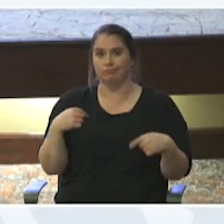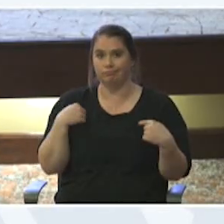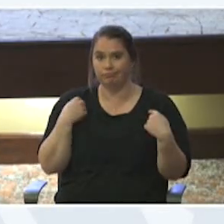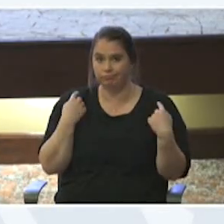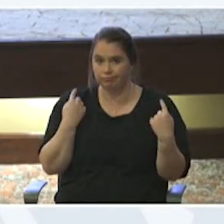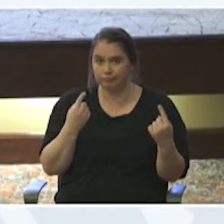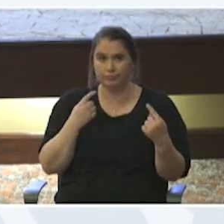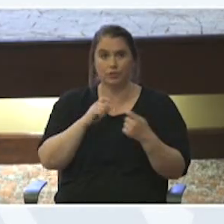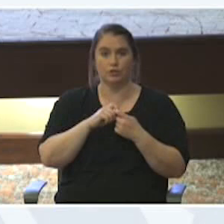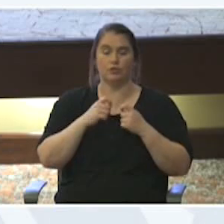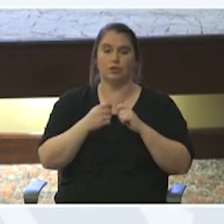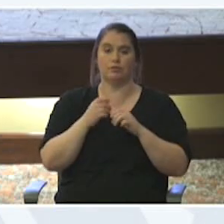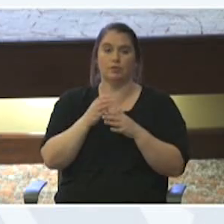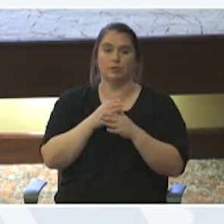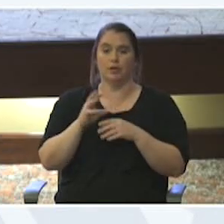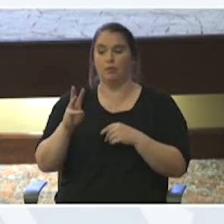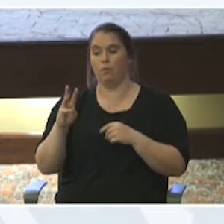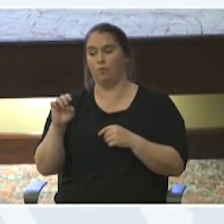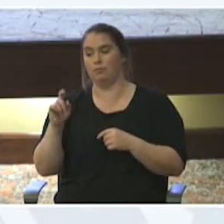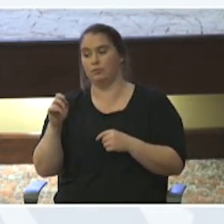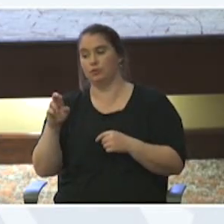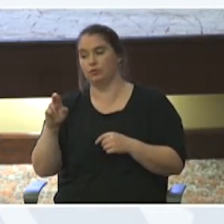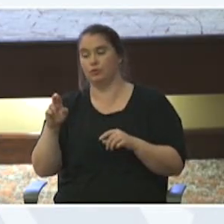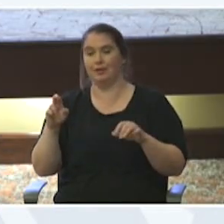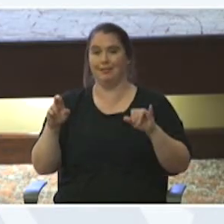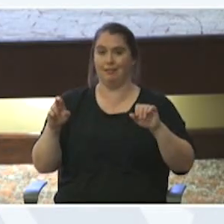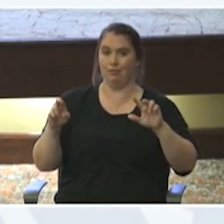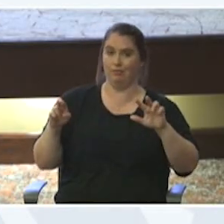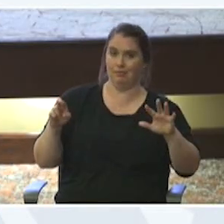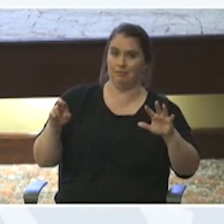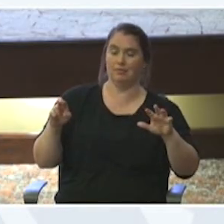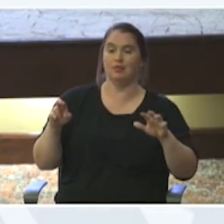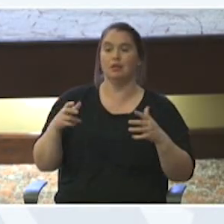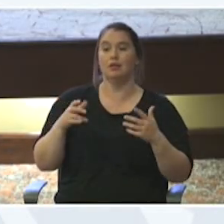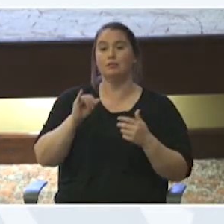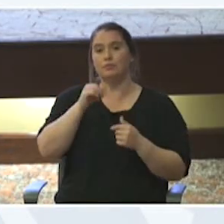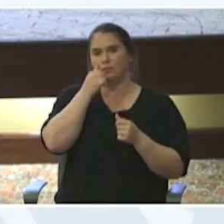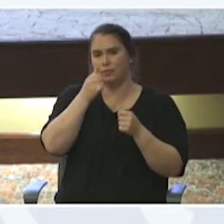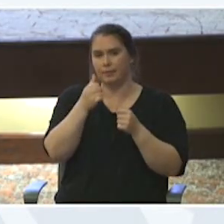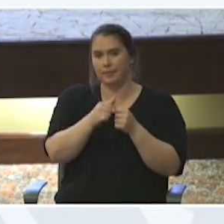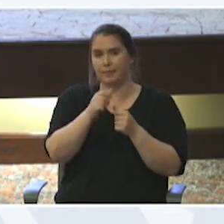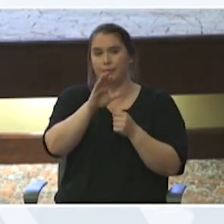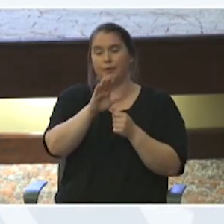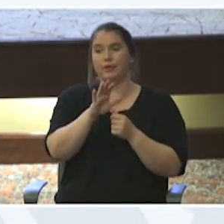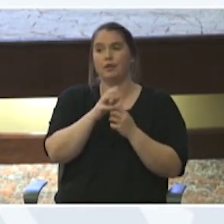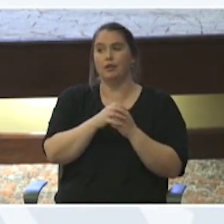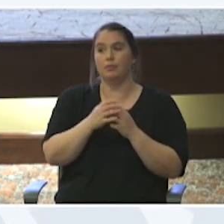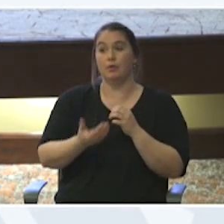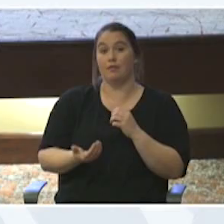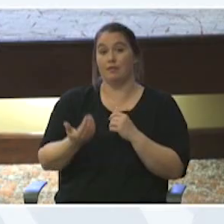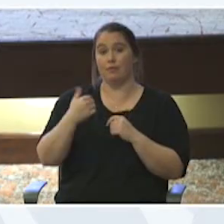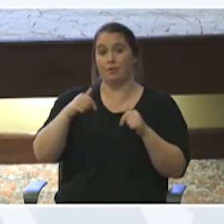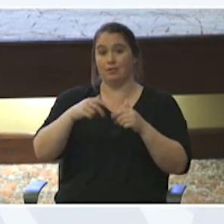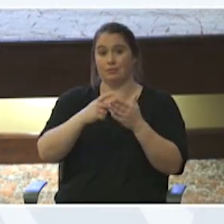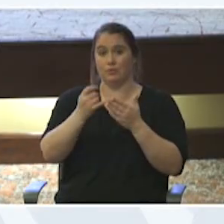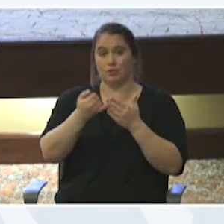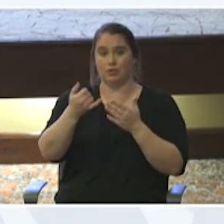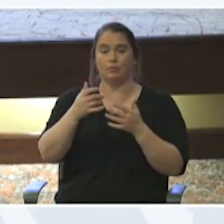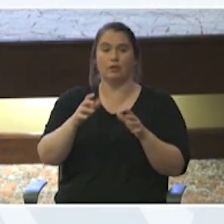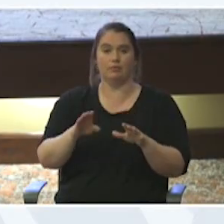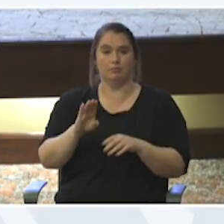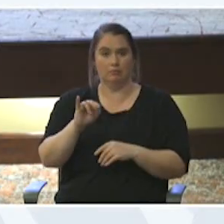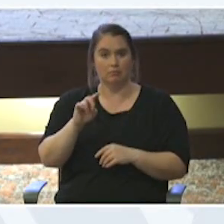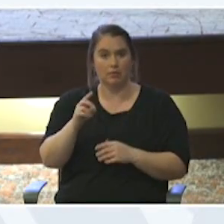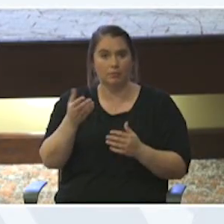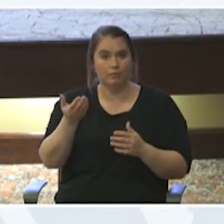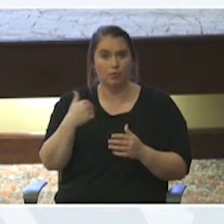years between Webster and the interstate. If you'll recall, we did actually bid this project once before. It came in